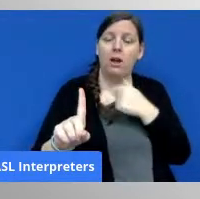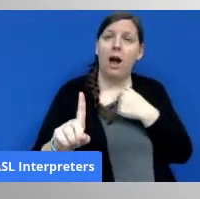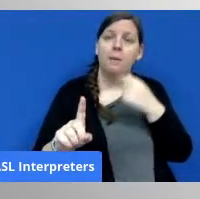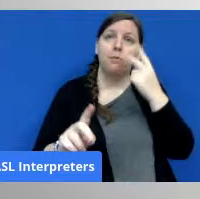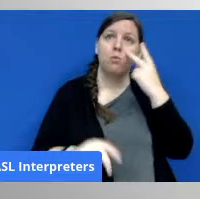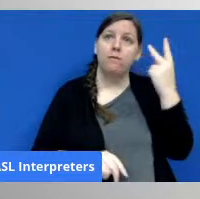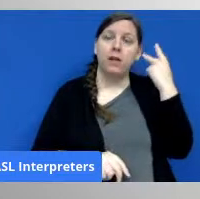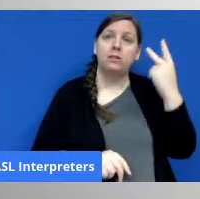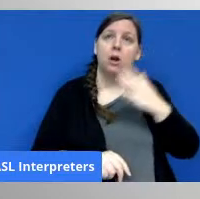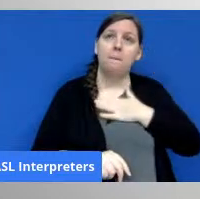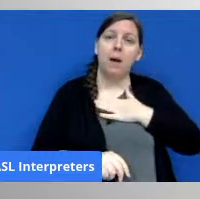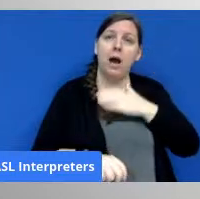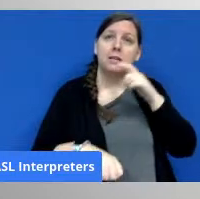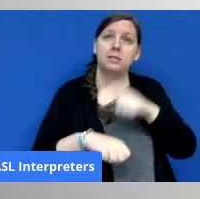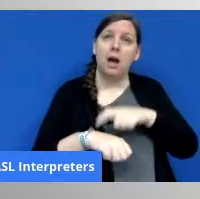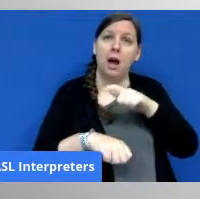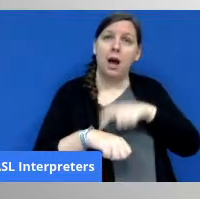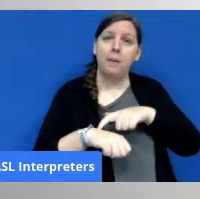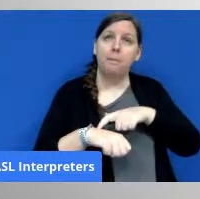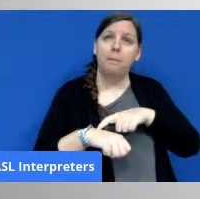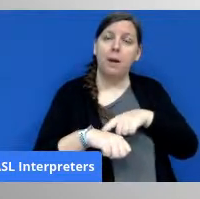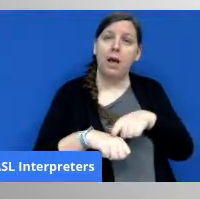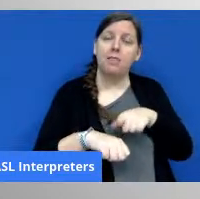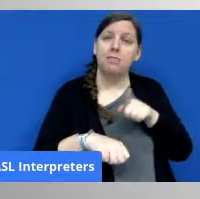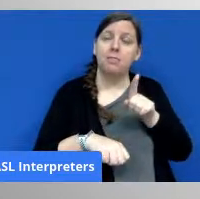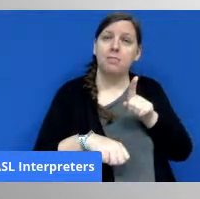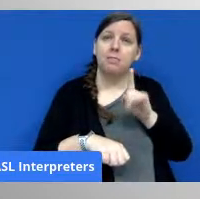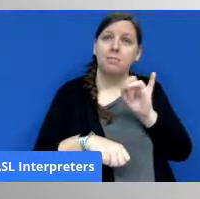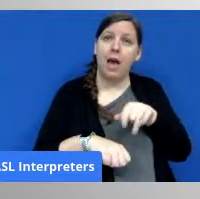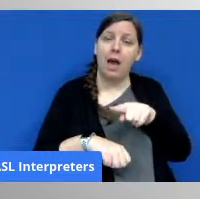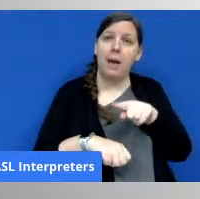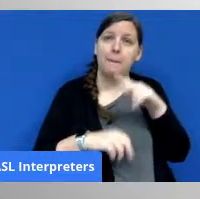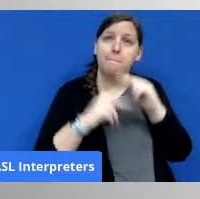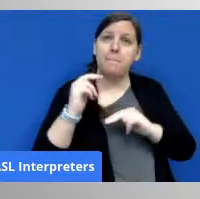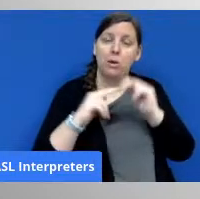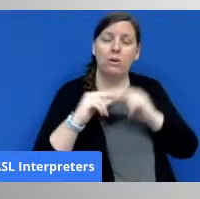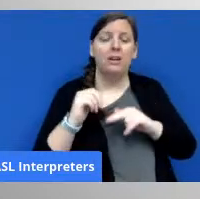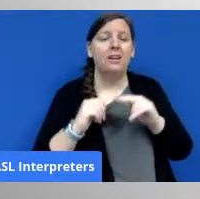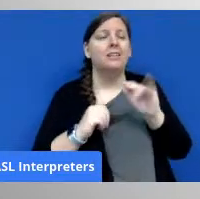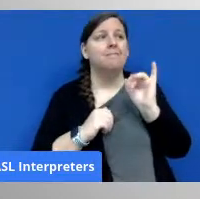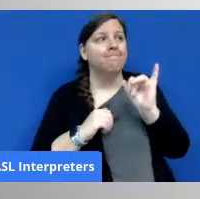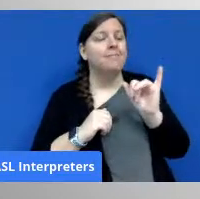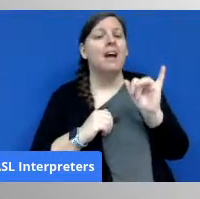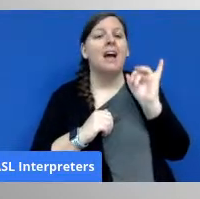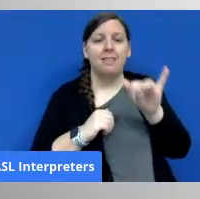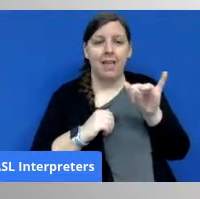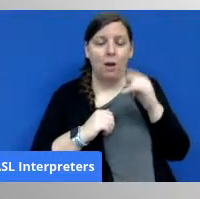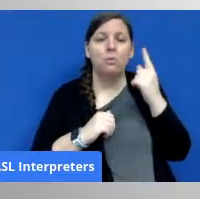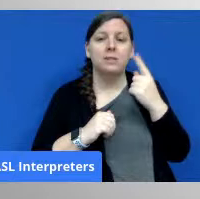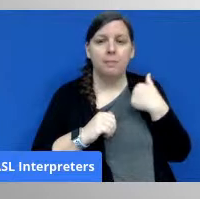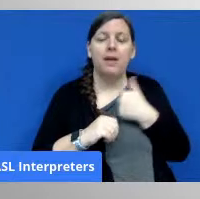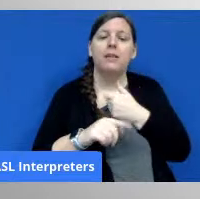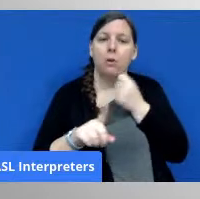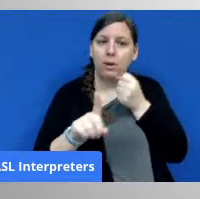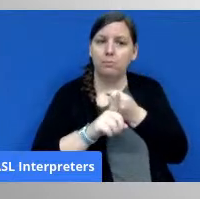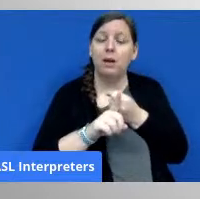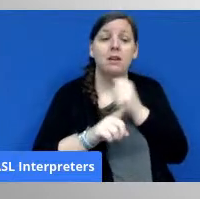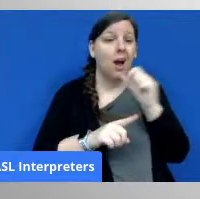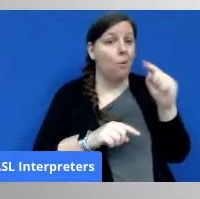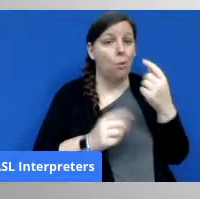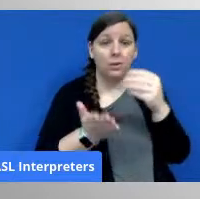at the building, and that was something we ran into, and not just students who may have